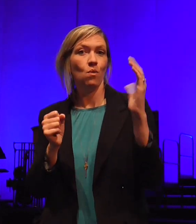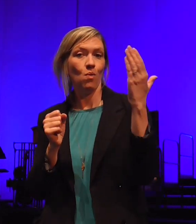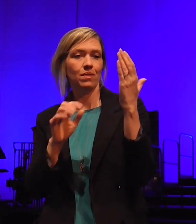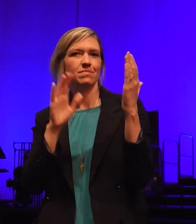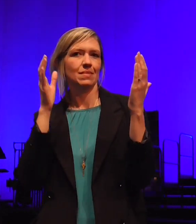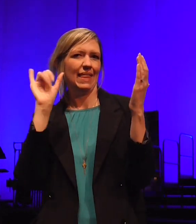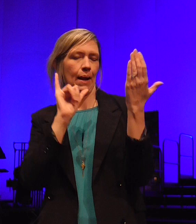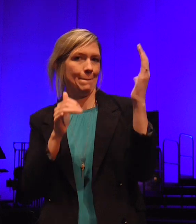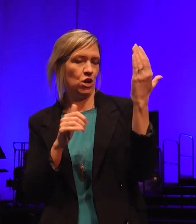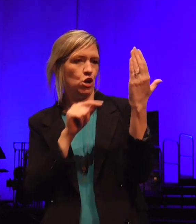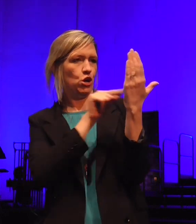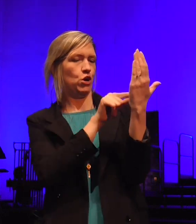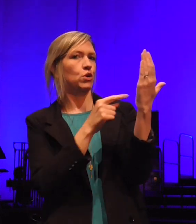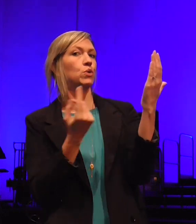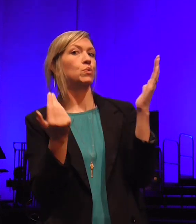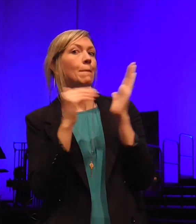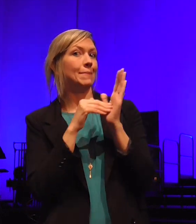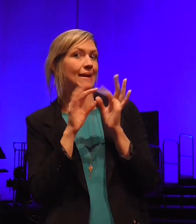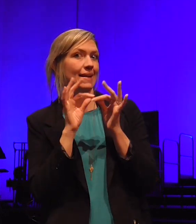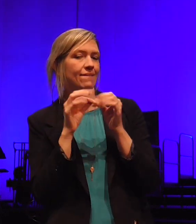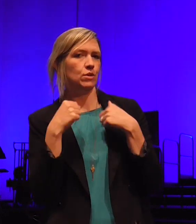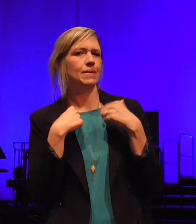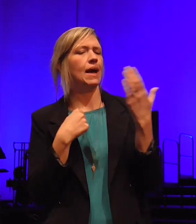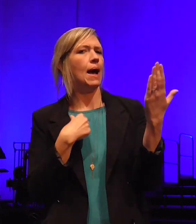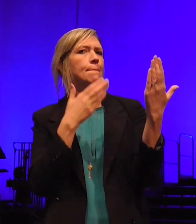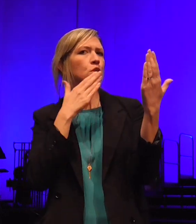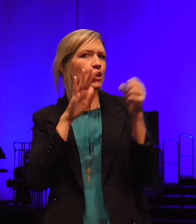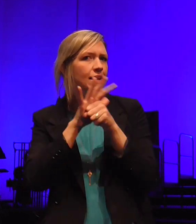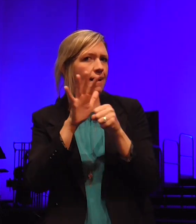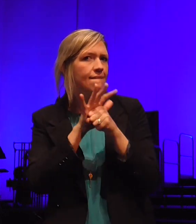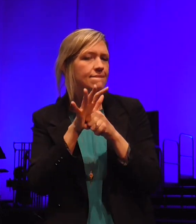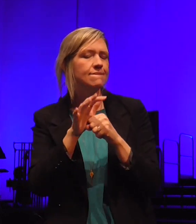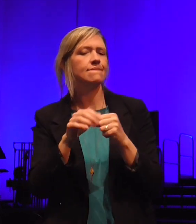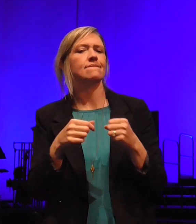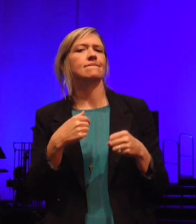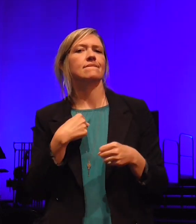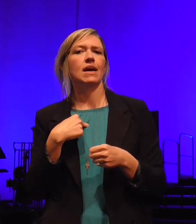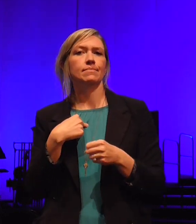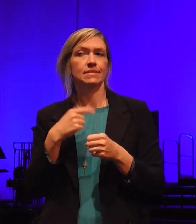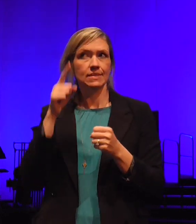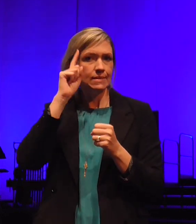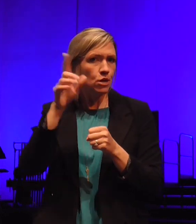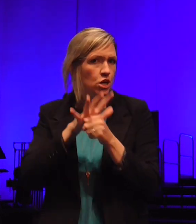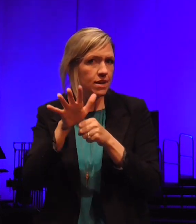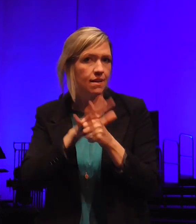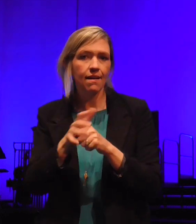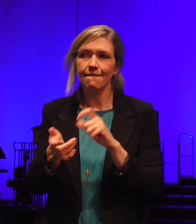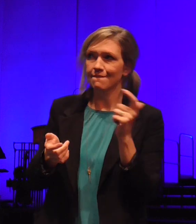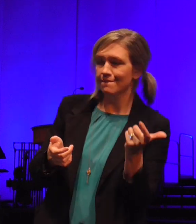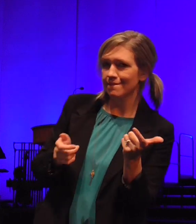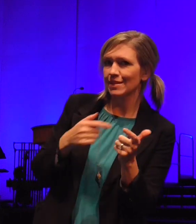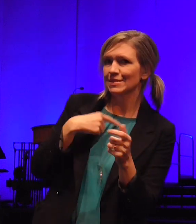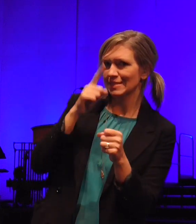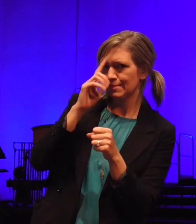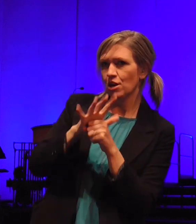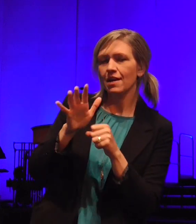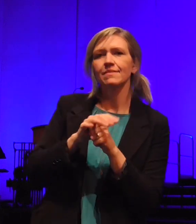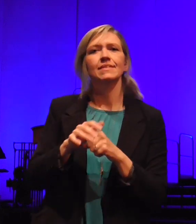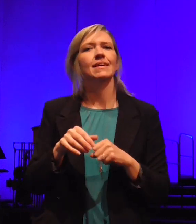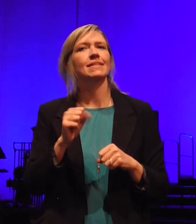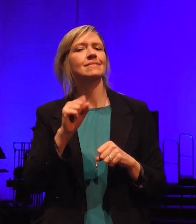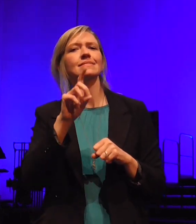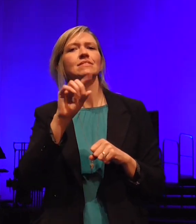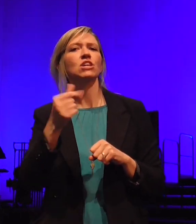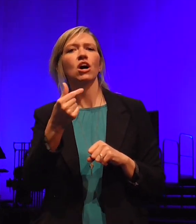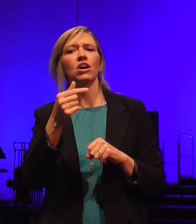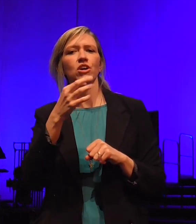up to yourself and repeat after me. I'm good enough. I'm smart enough. And